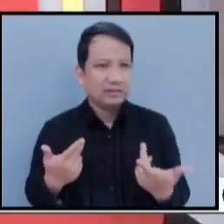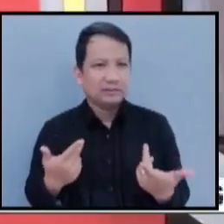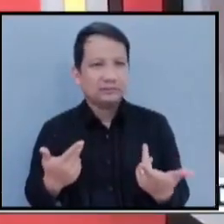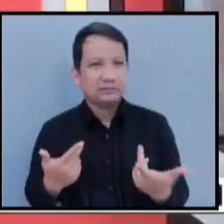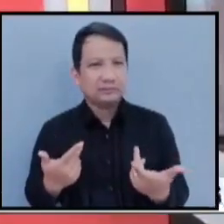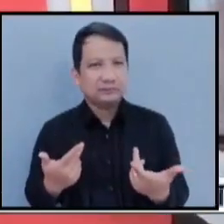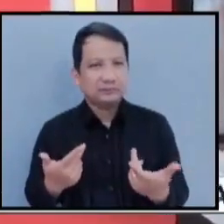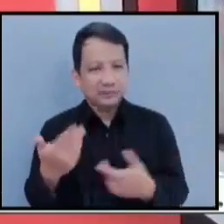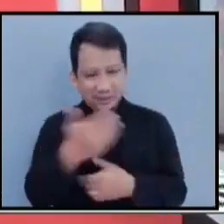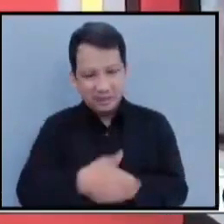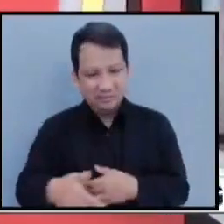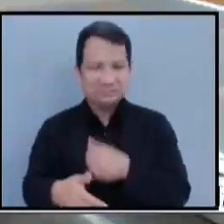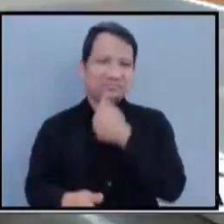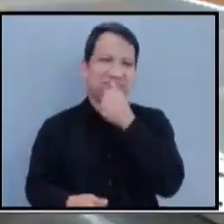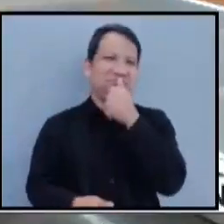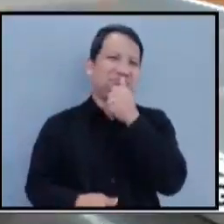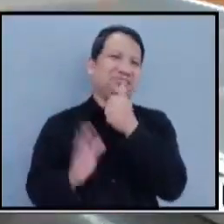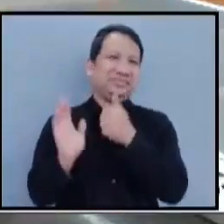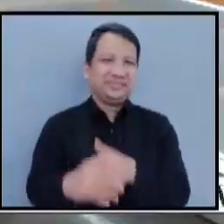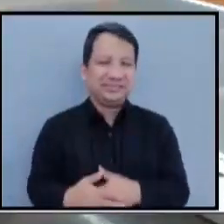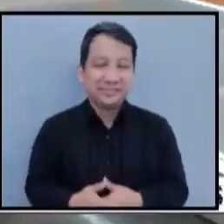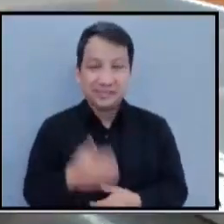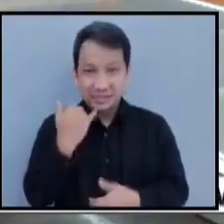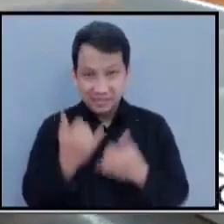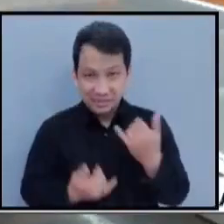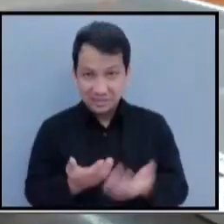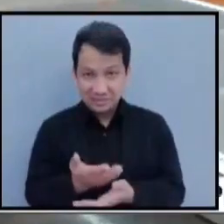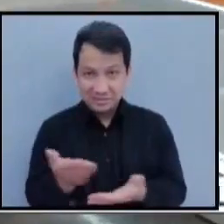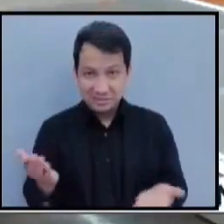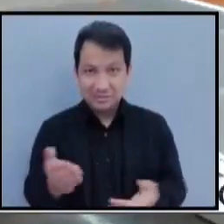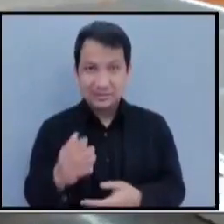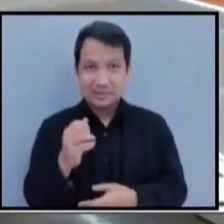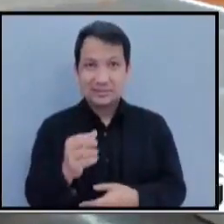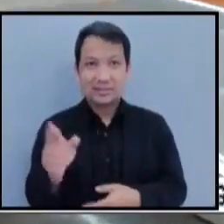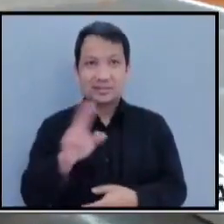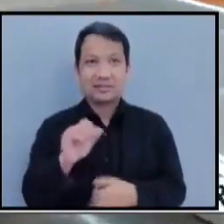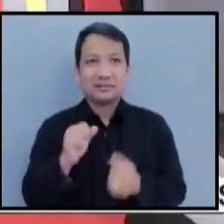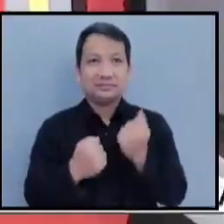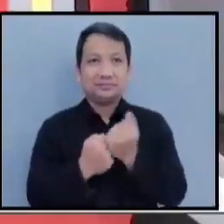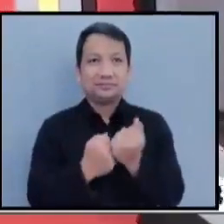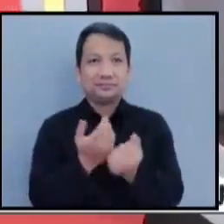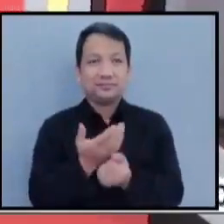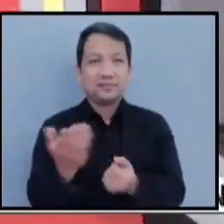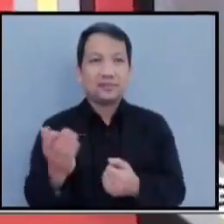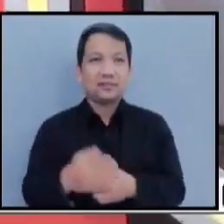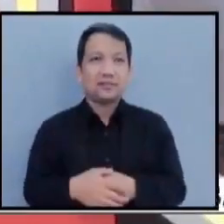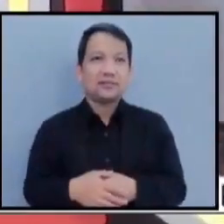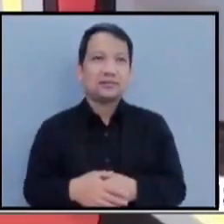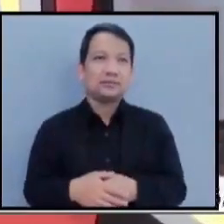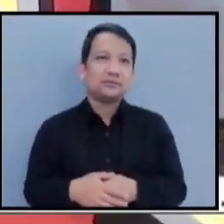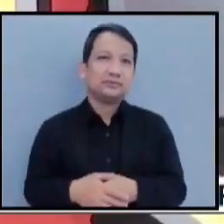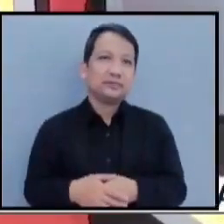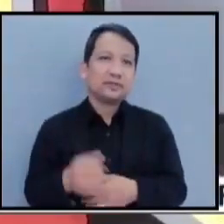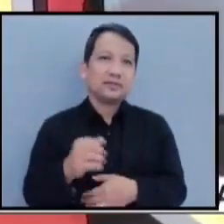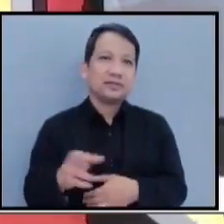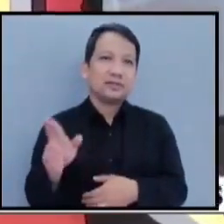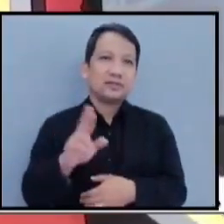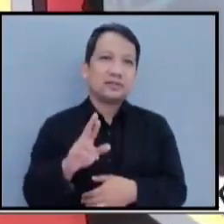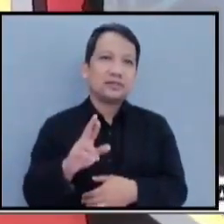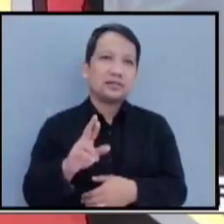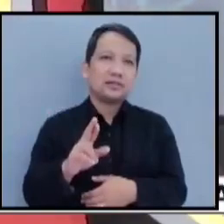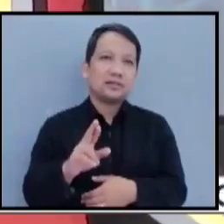Cherry red, matching roses that you left. No remorse,